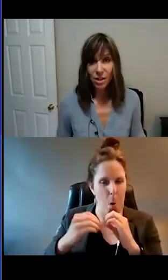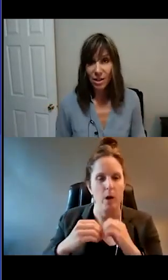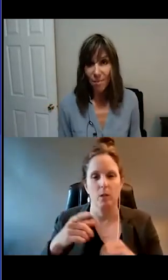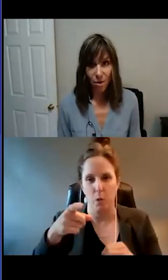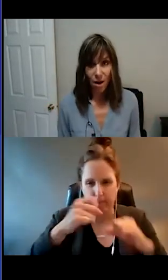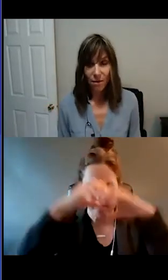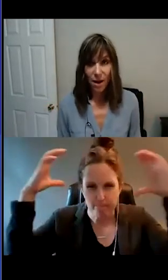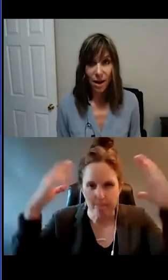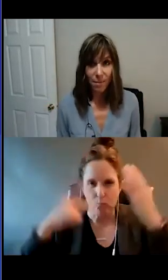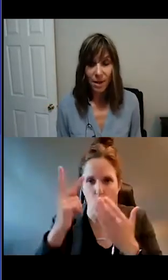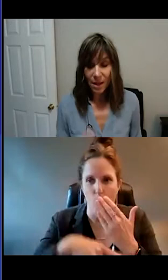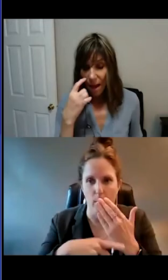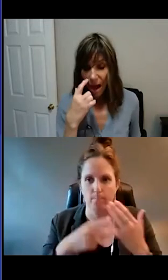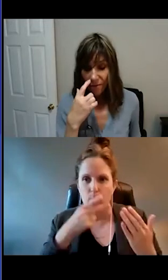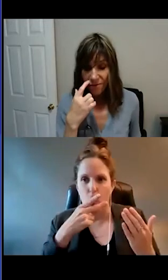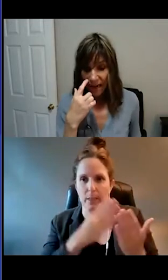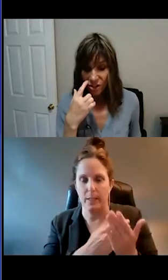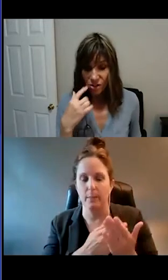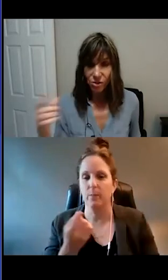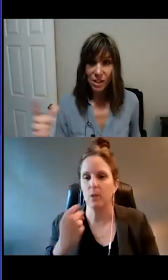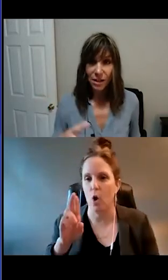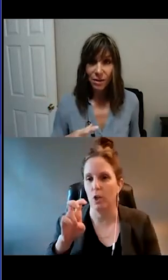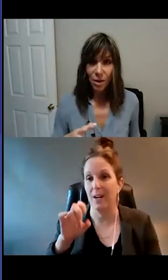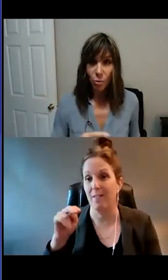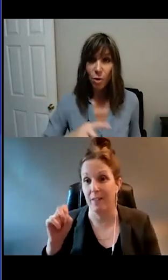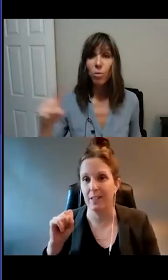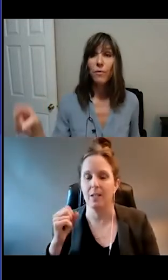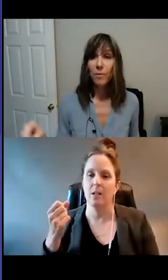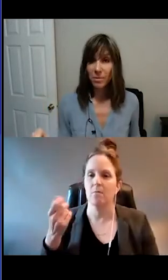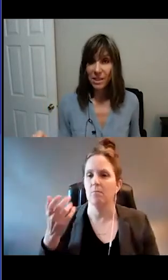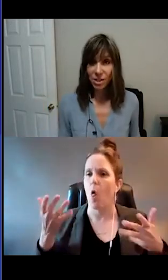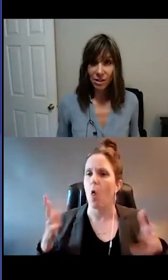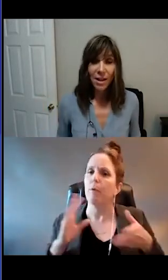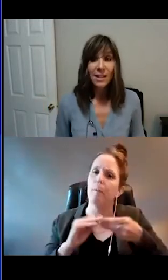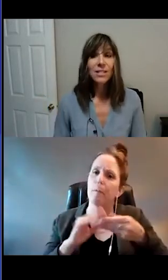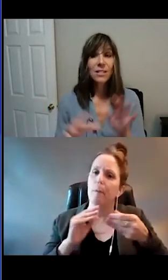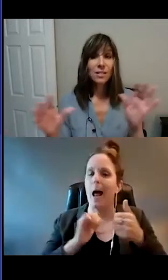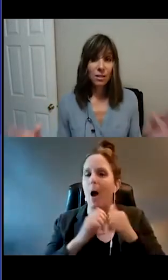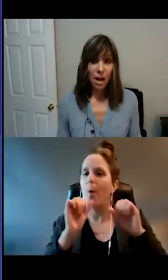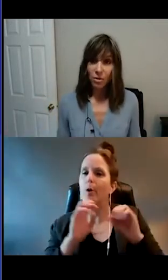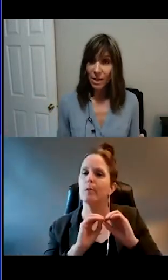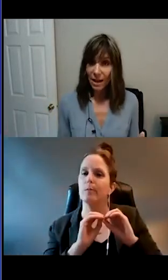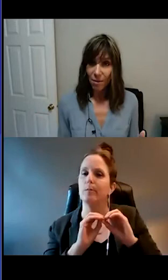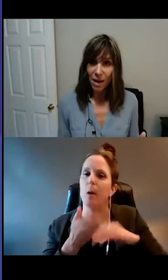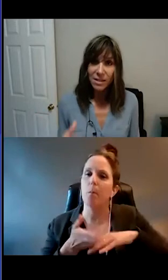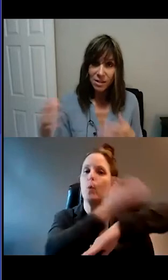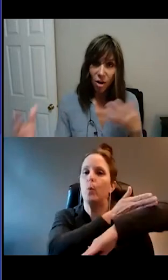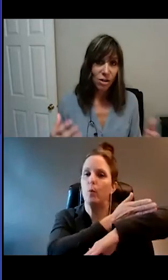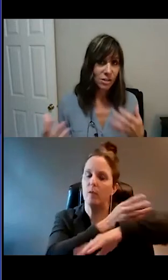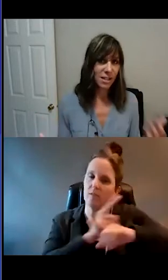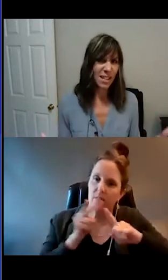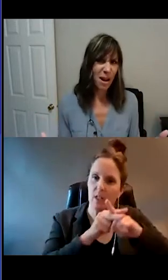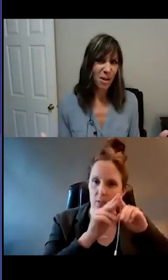already mentioned a number of factors that would improve implementation. This is not only going to help